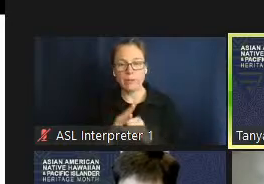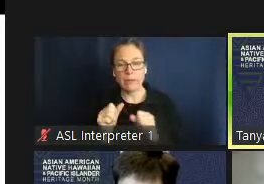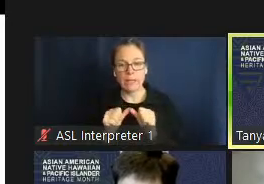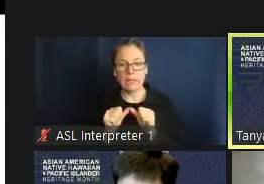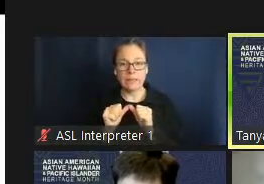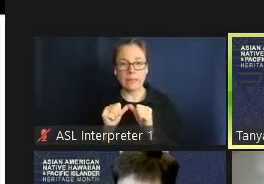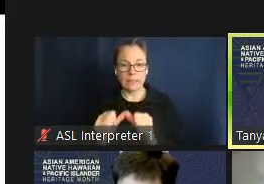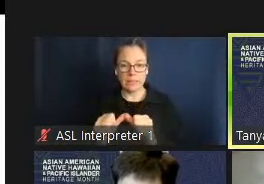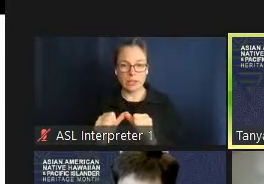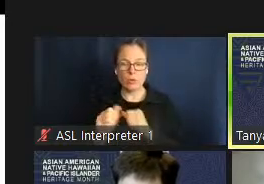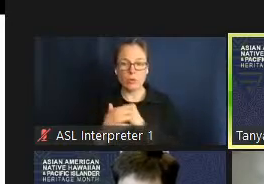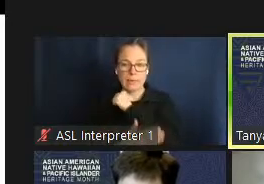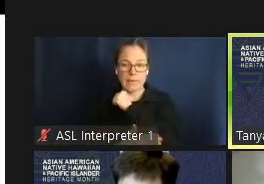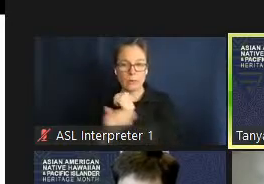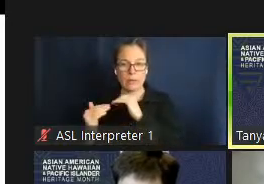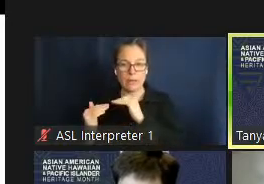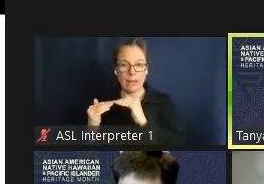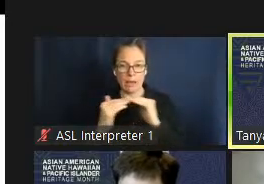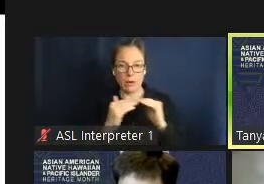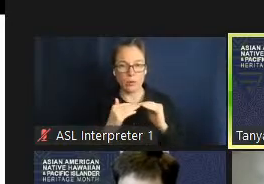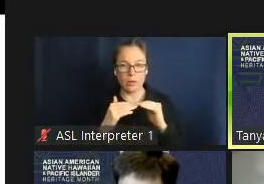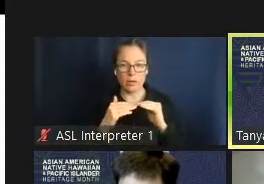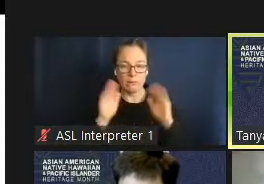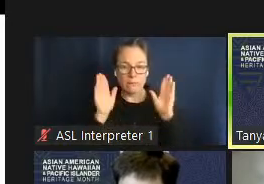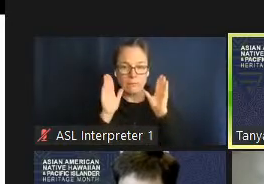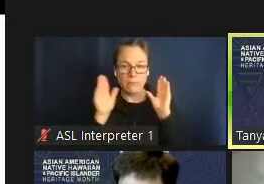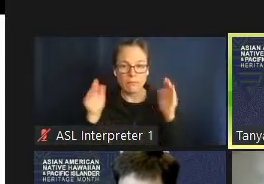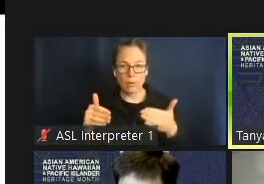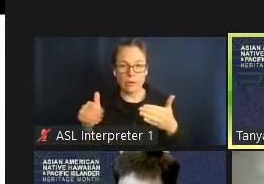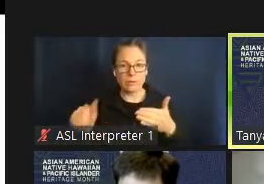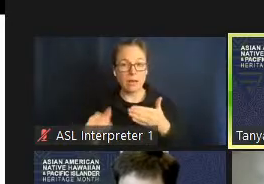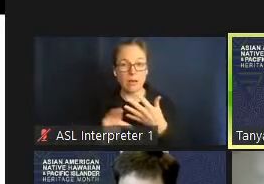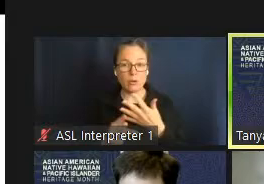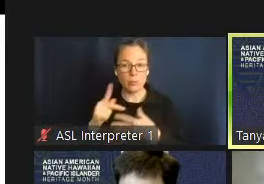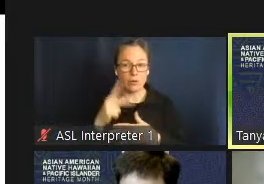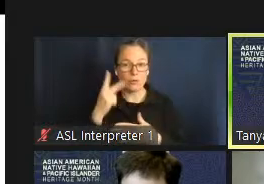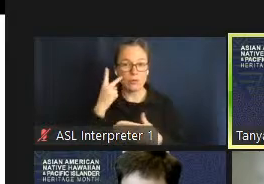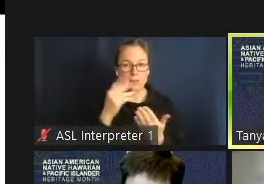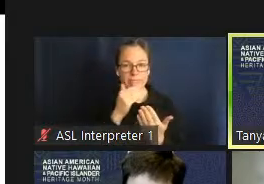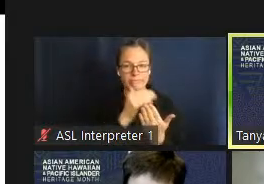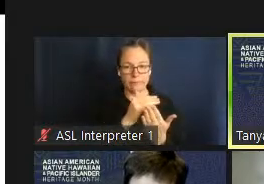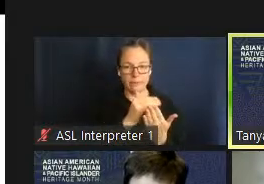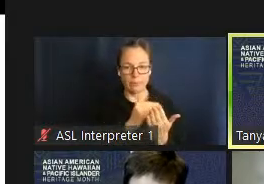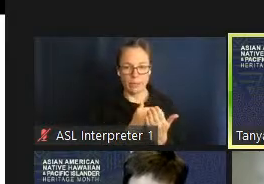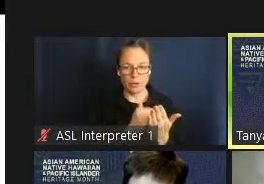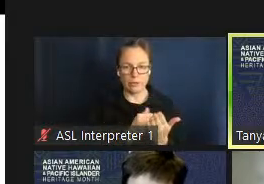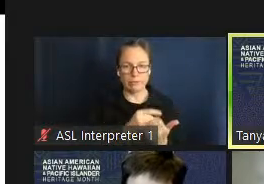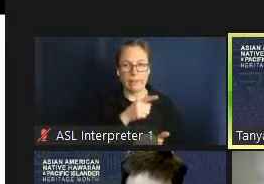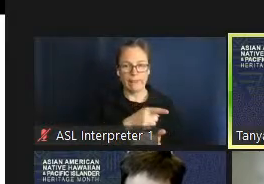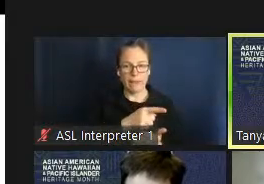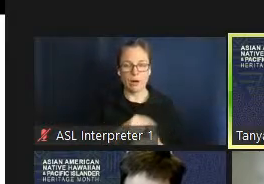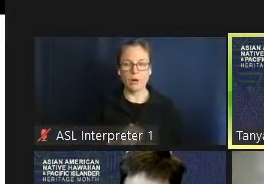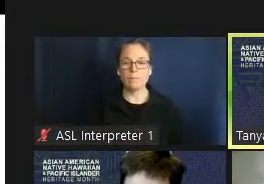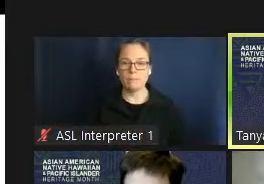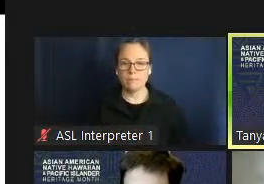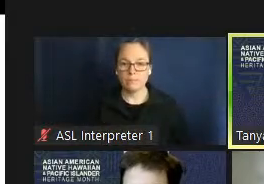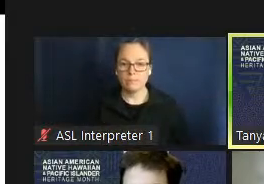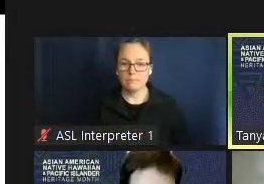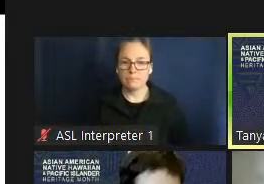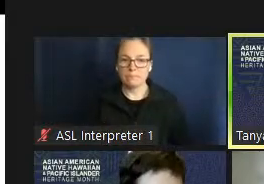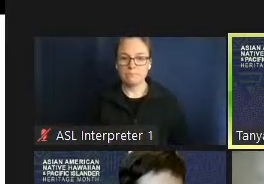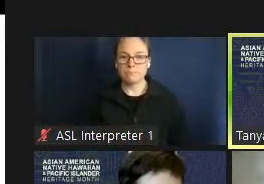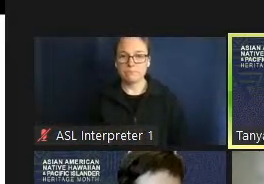the county's equity work. Other priorities are listed in the budget message at the beginning of the proposed budget summary.